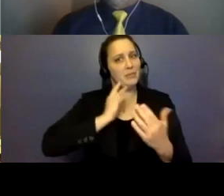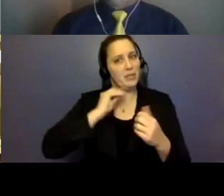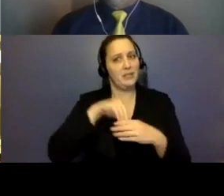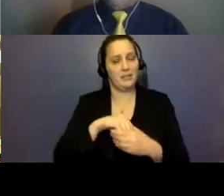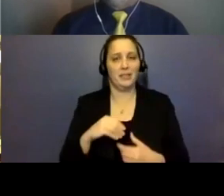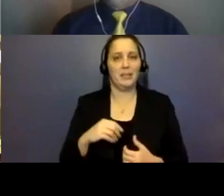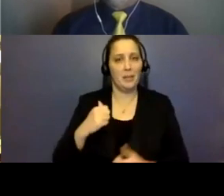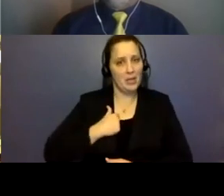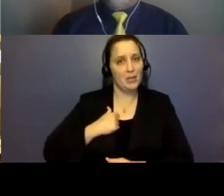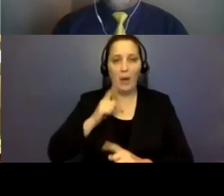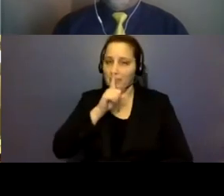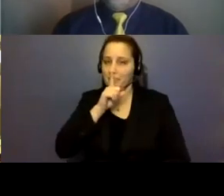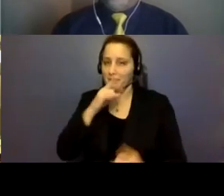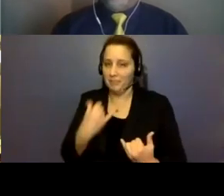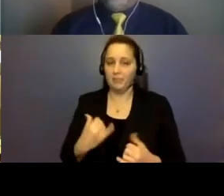won't.